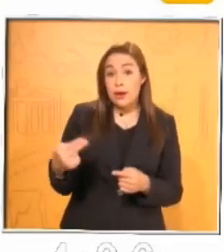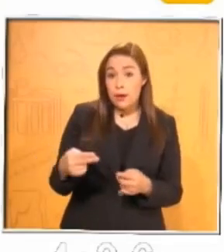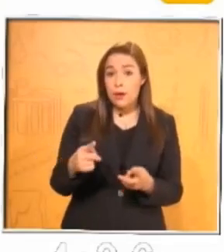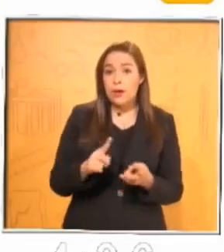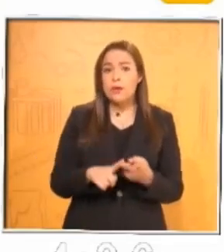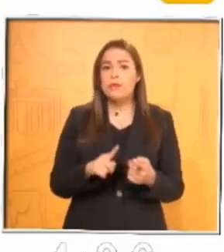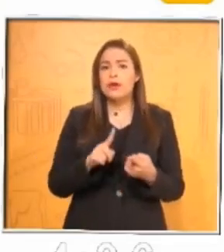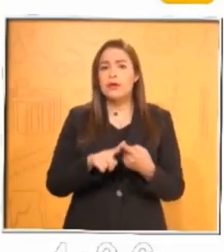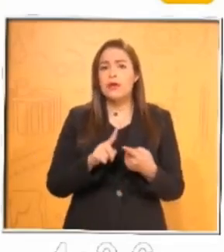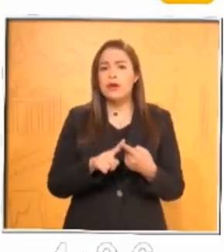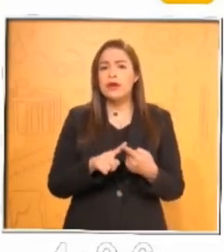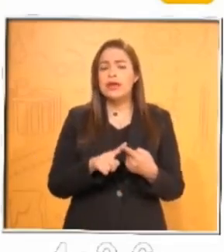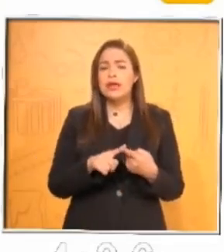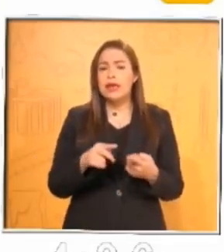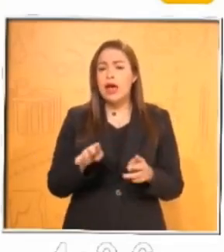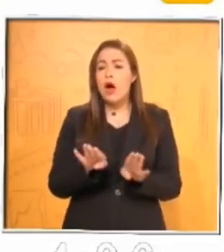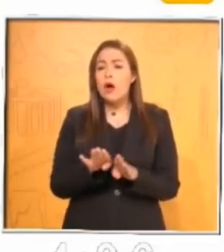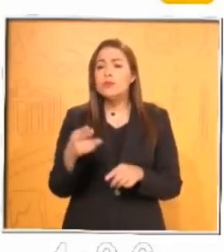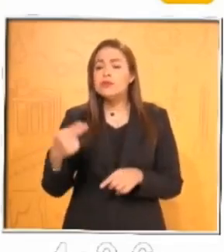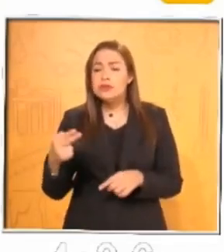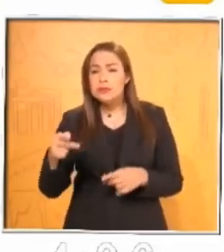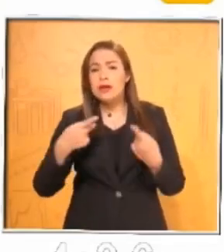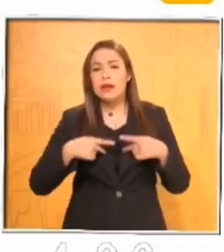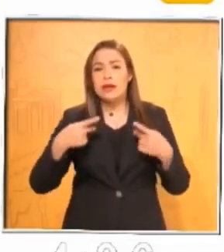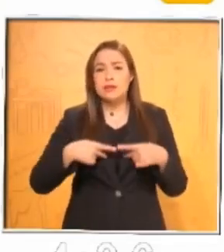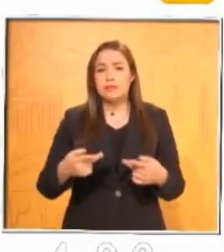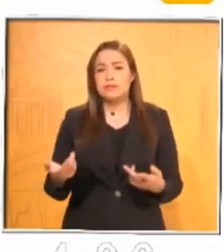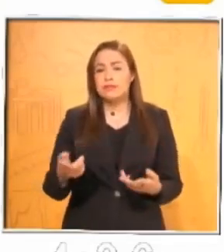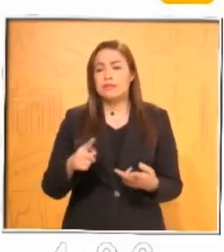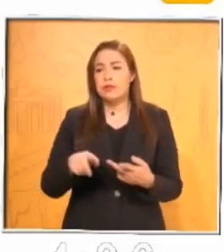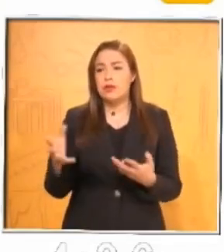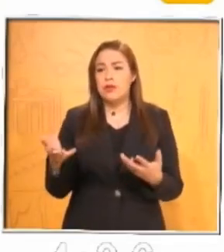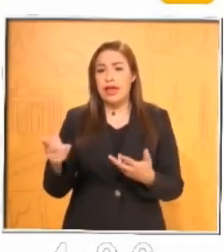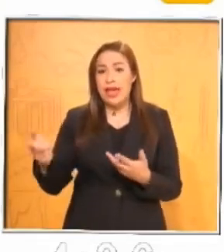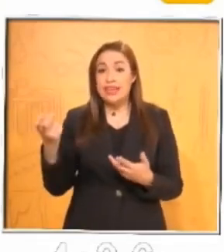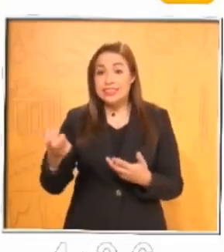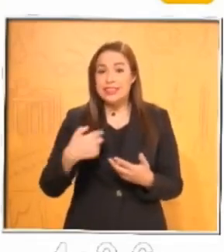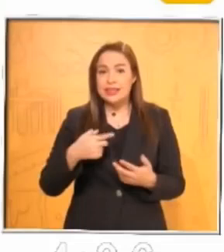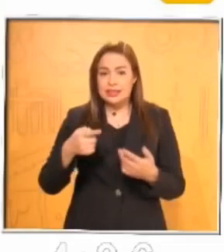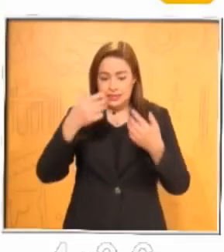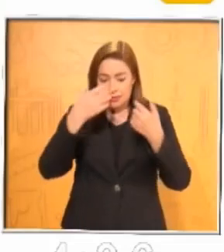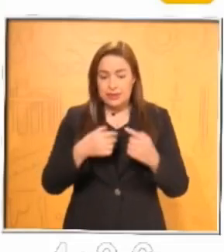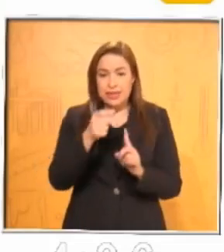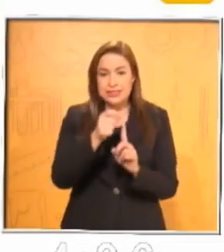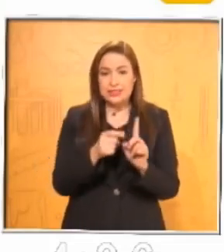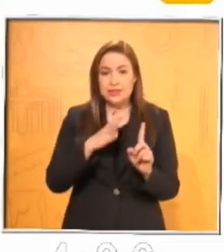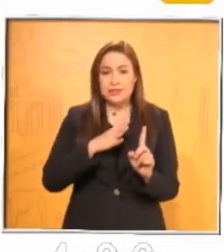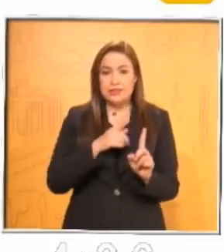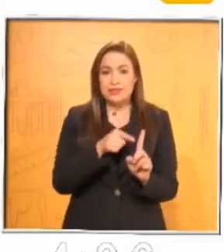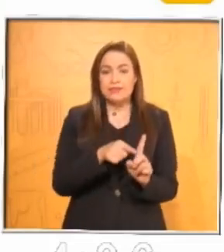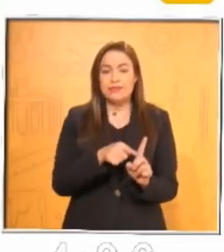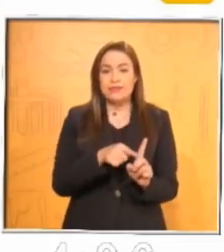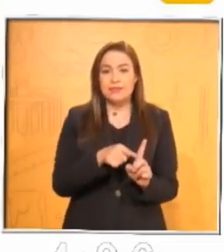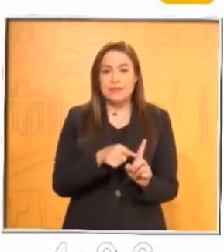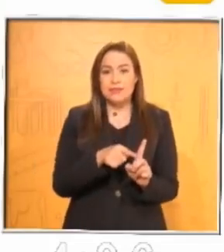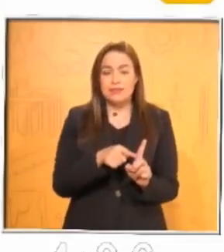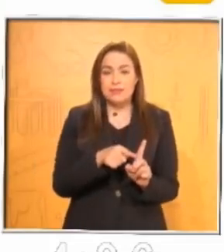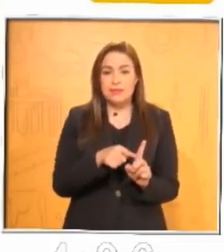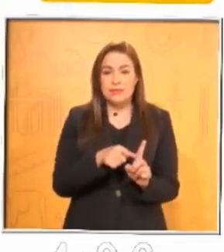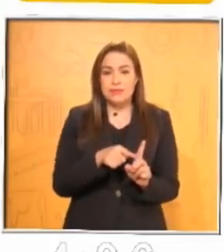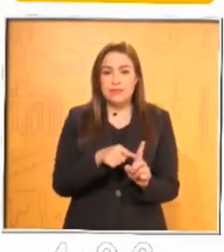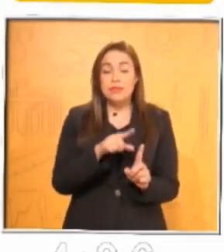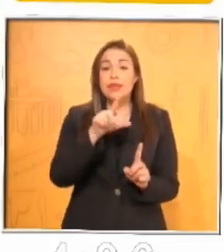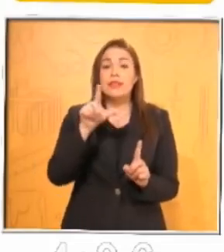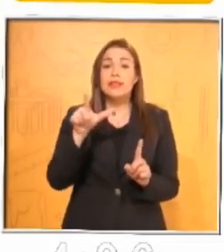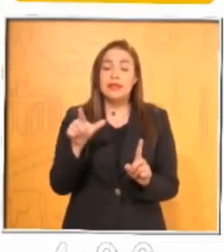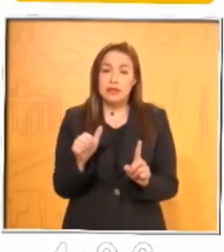main character of your story, the main character of your comic strip. Then, you're going